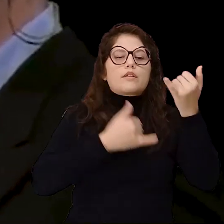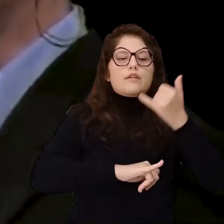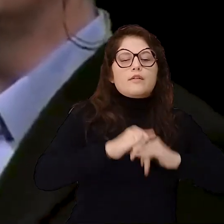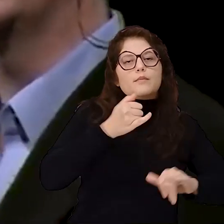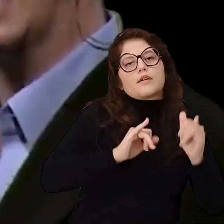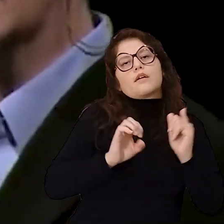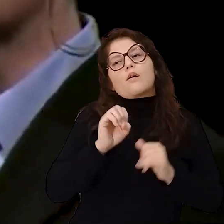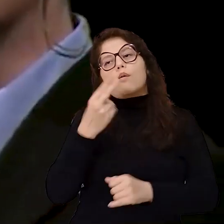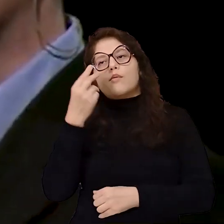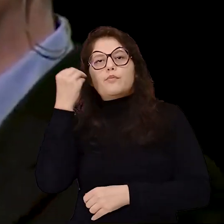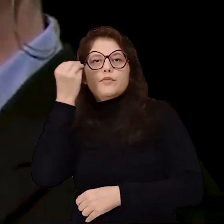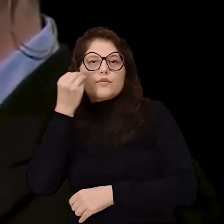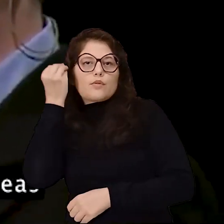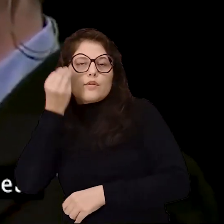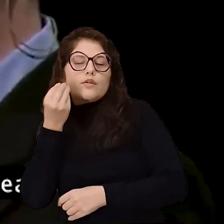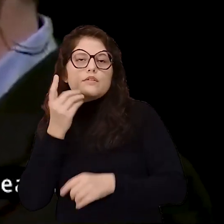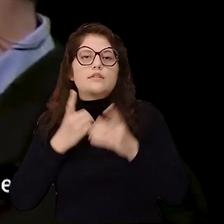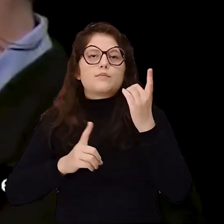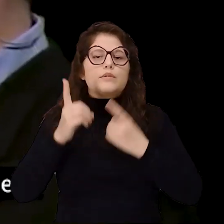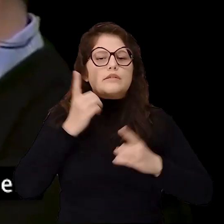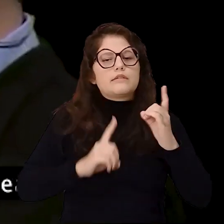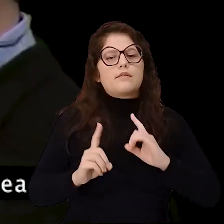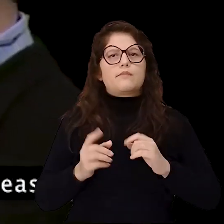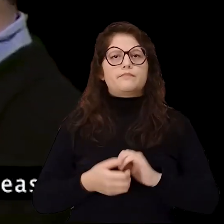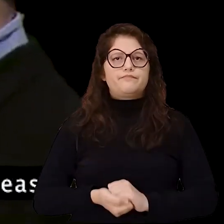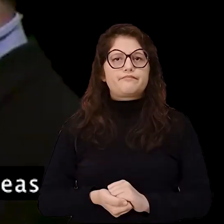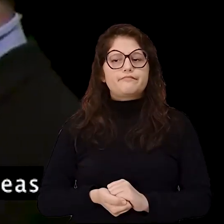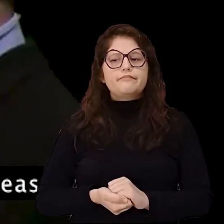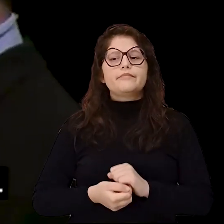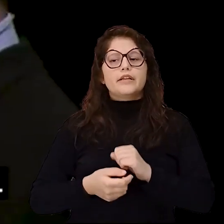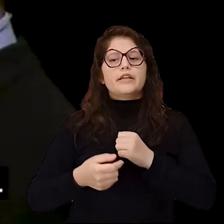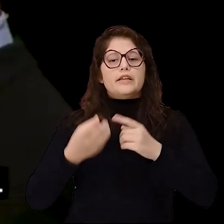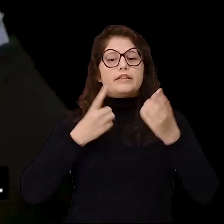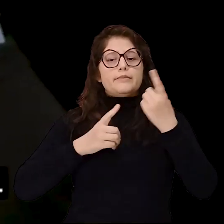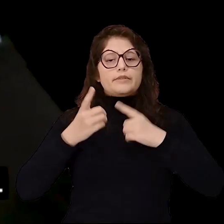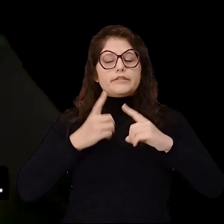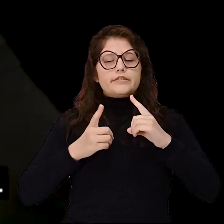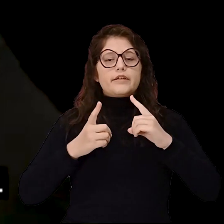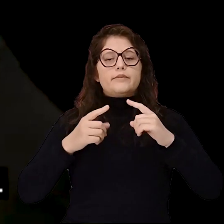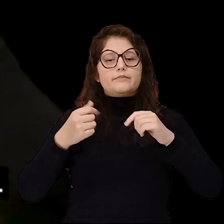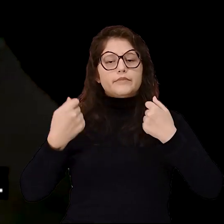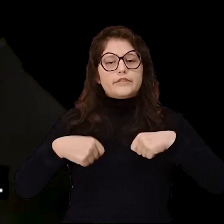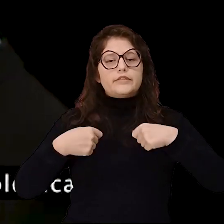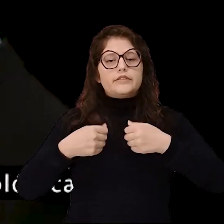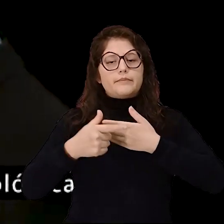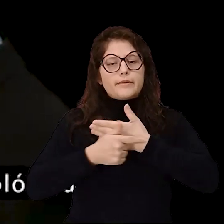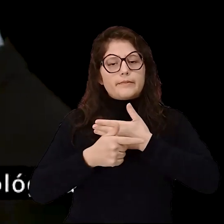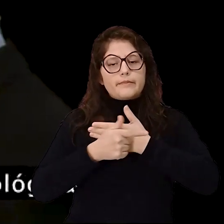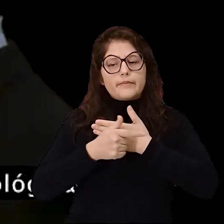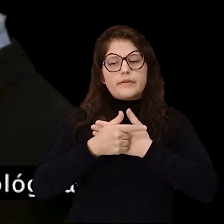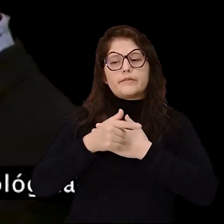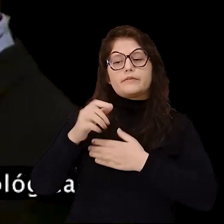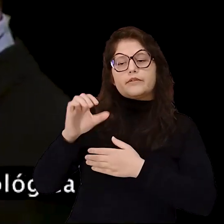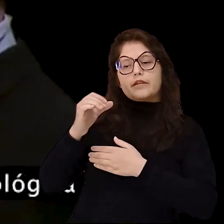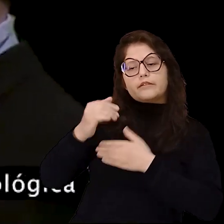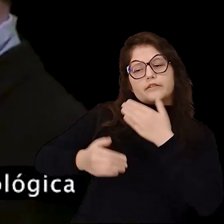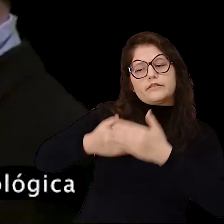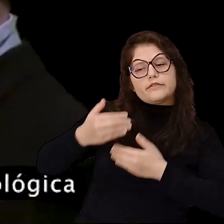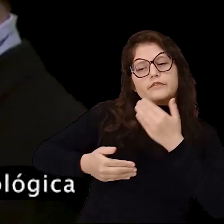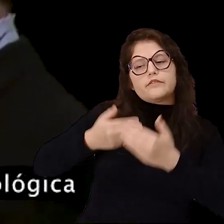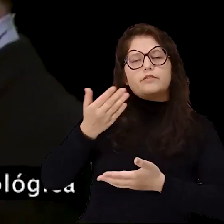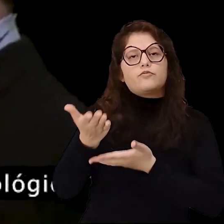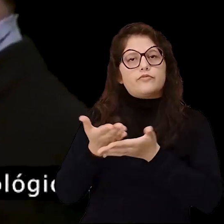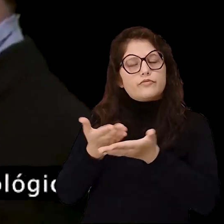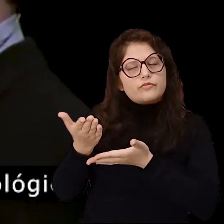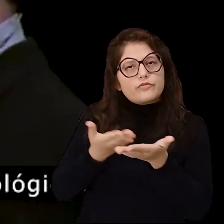then I understood that actually we aren't advanced enough in either area for it to explain things fully. The chemical cure and